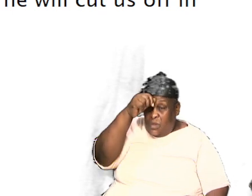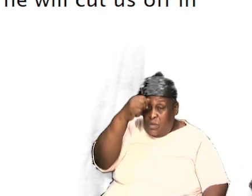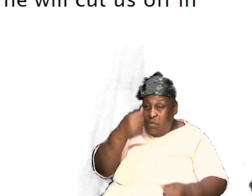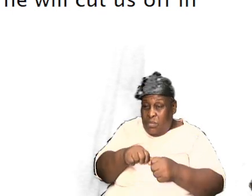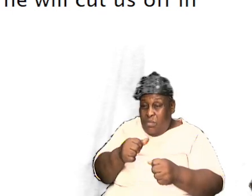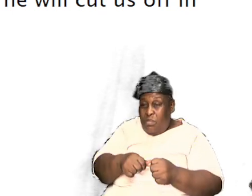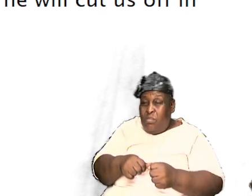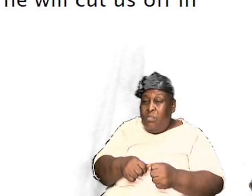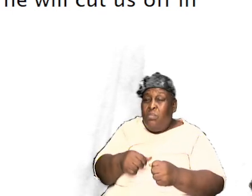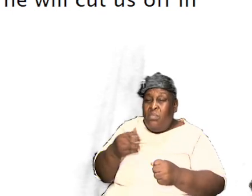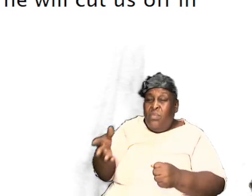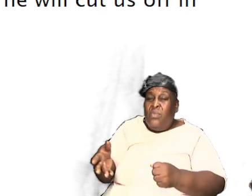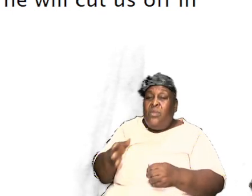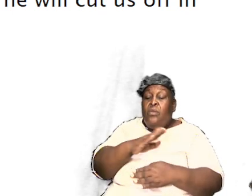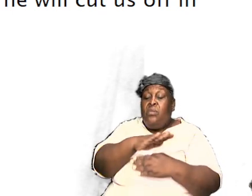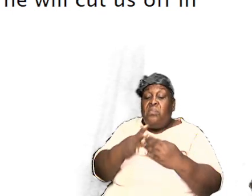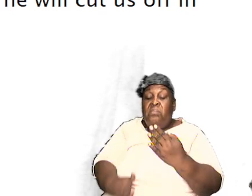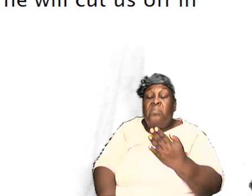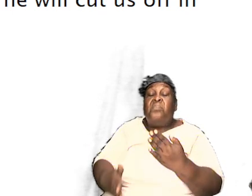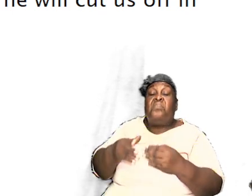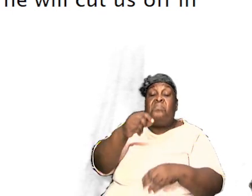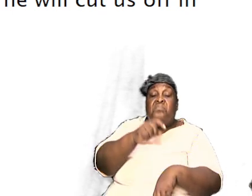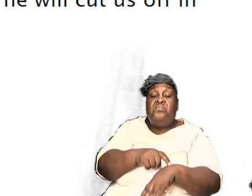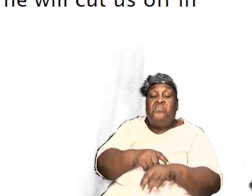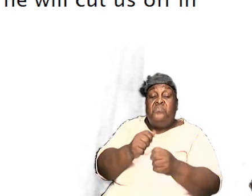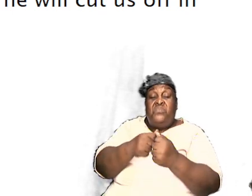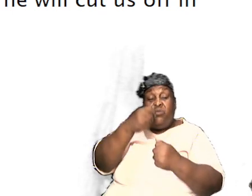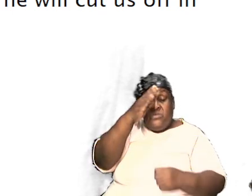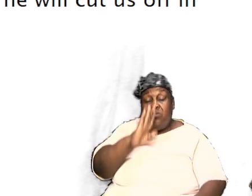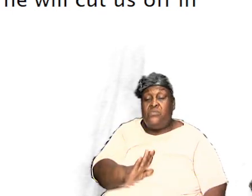remember that there is a cut-off point with God.